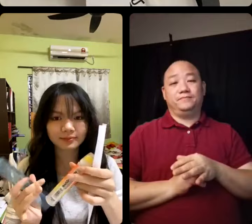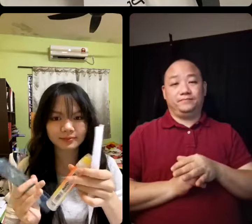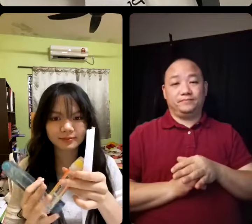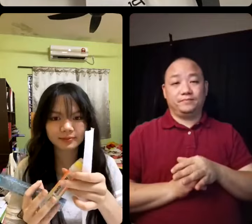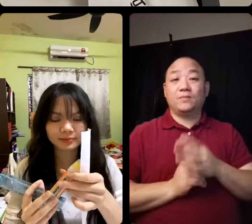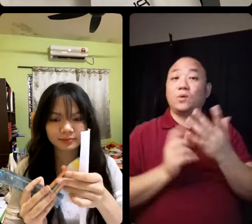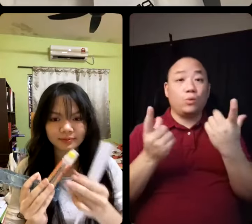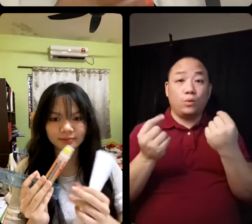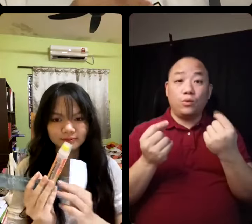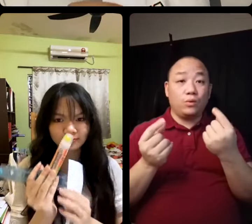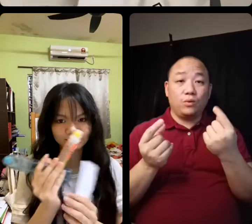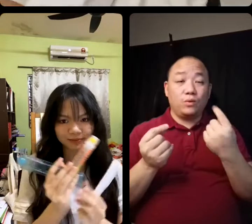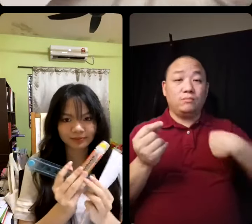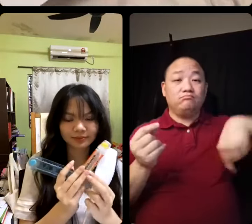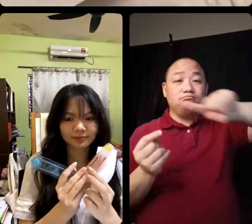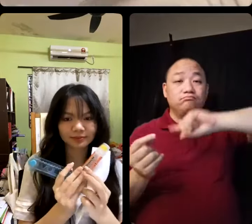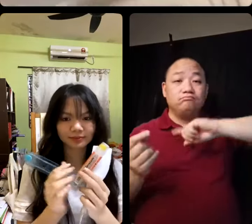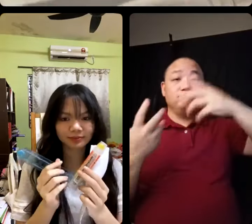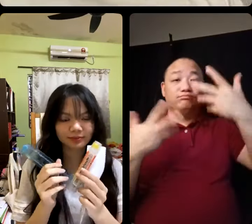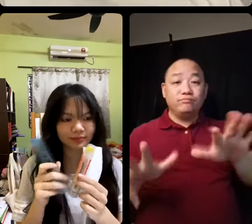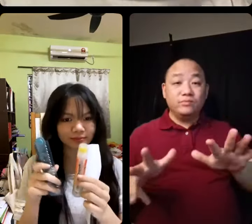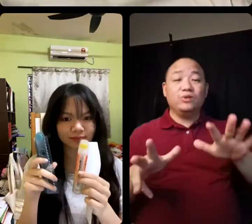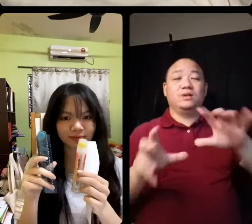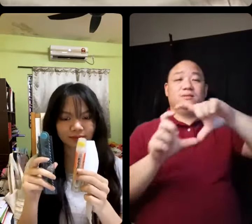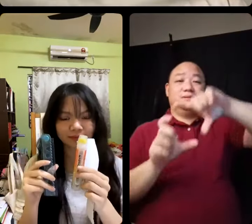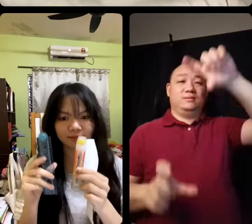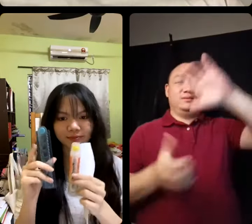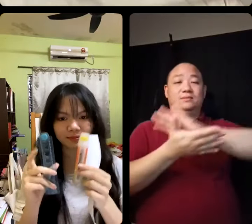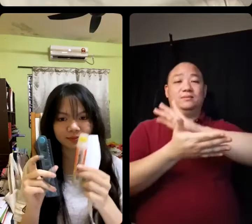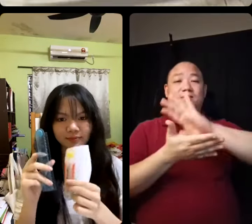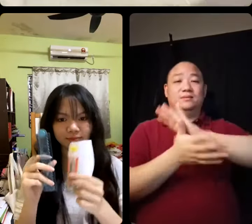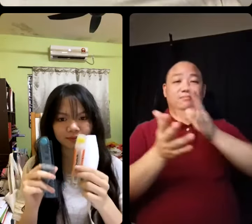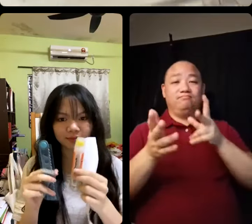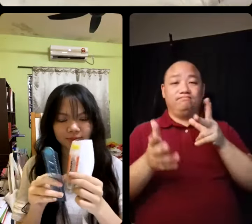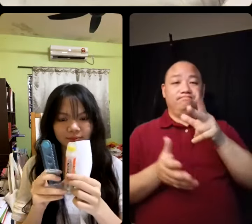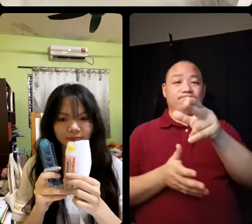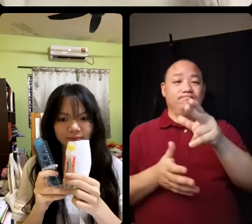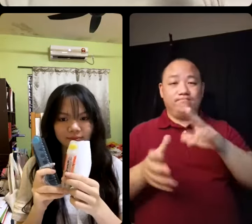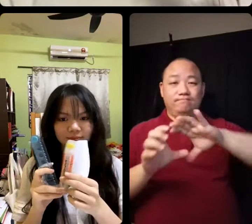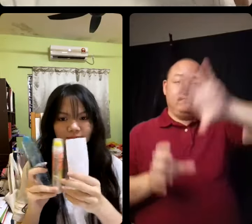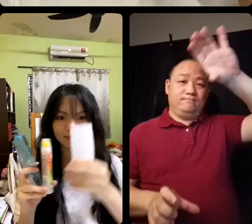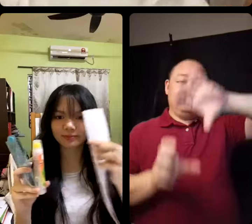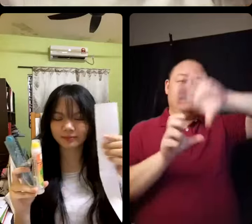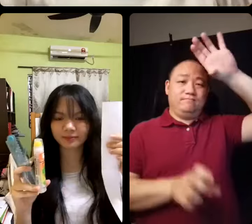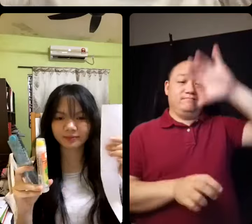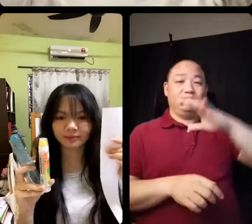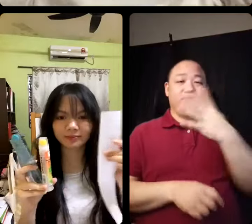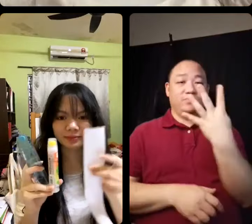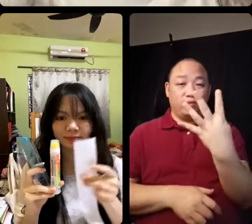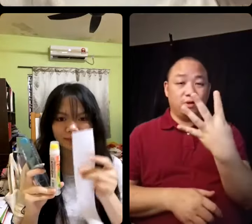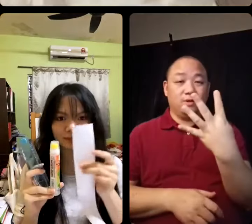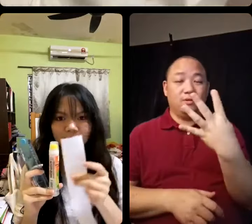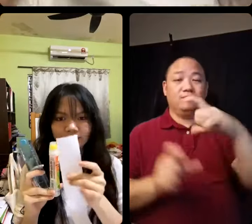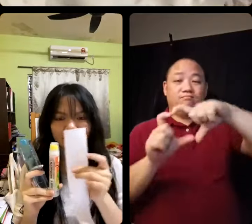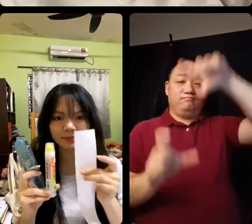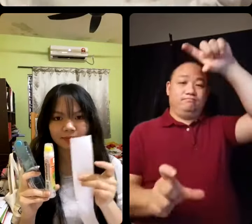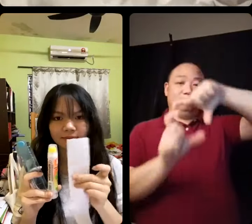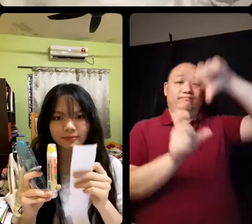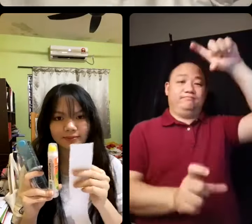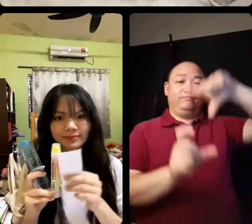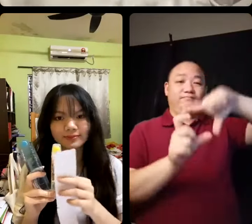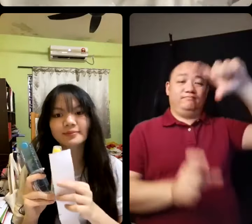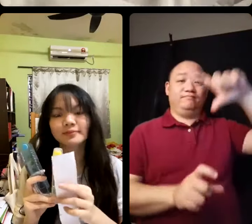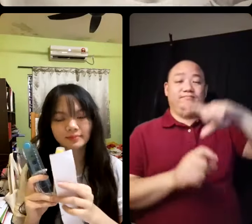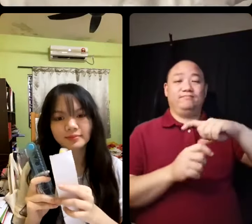cm paper stripe. So you may do it according to your own way as well. Alright, so this is a paper strip that I have. You can see this is